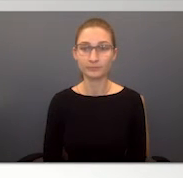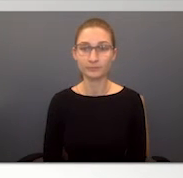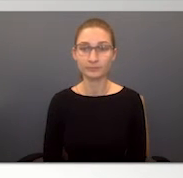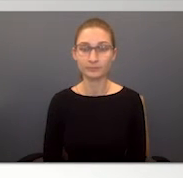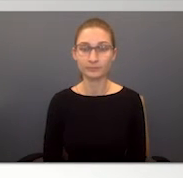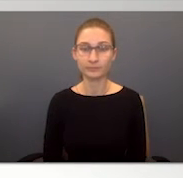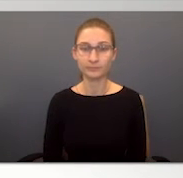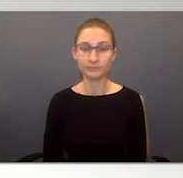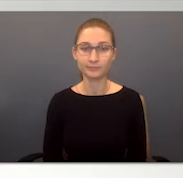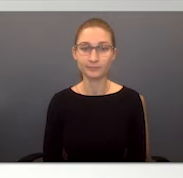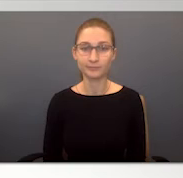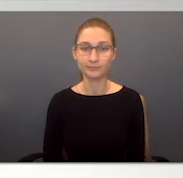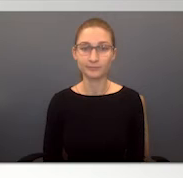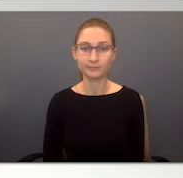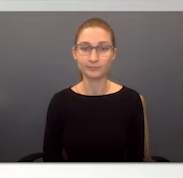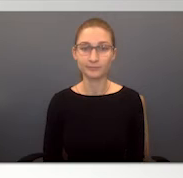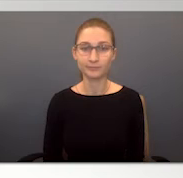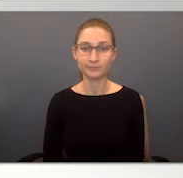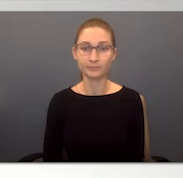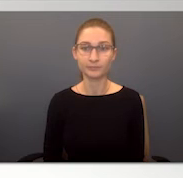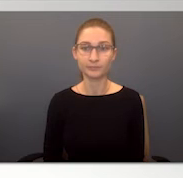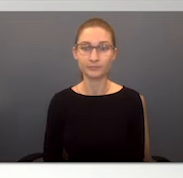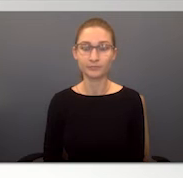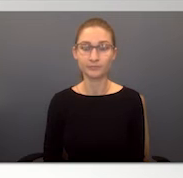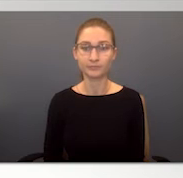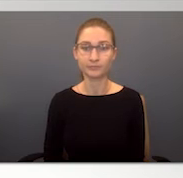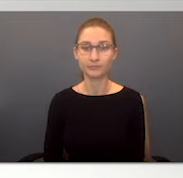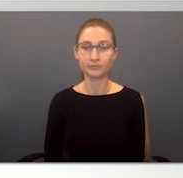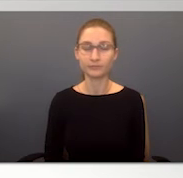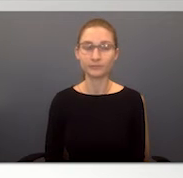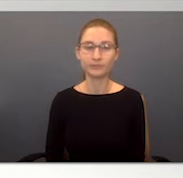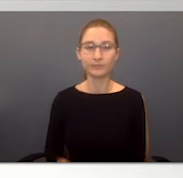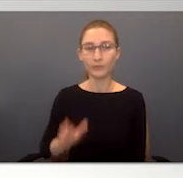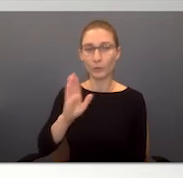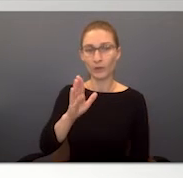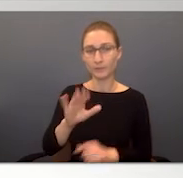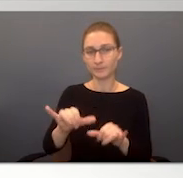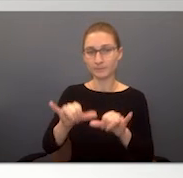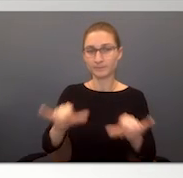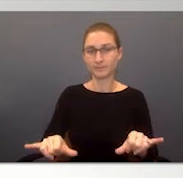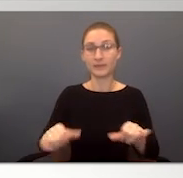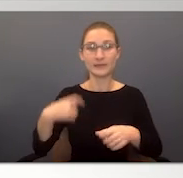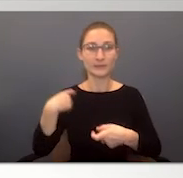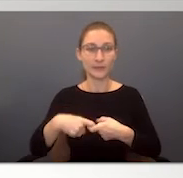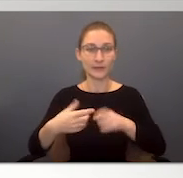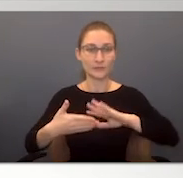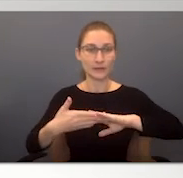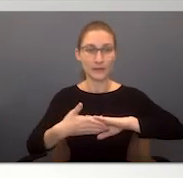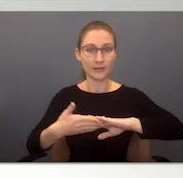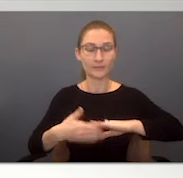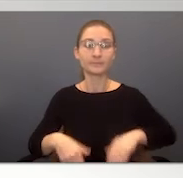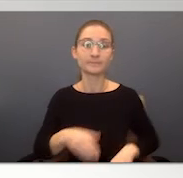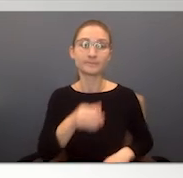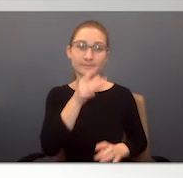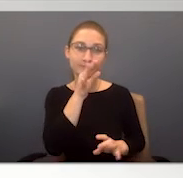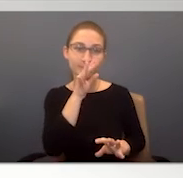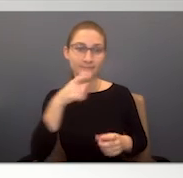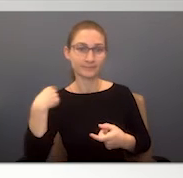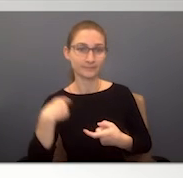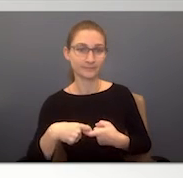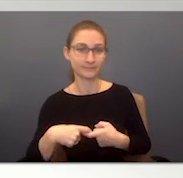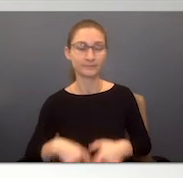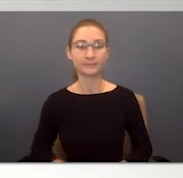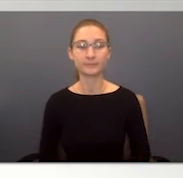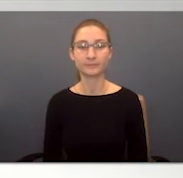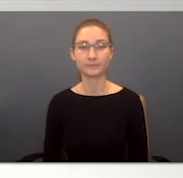si necesitamos alternativas para refugio de necesidades especiales? Tener otros planes para cuando uno